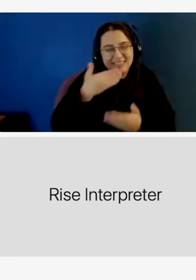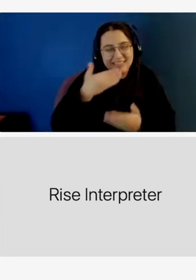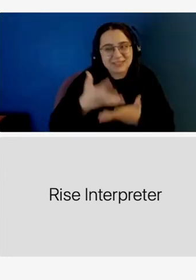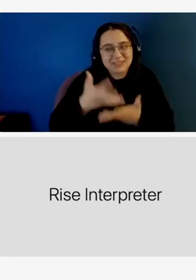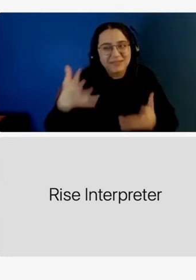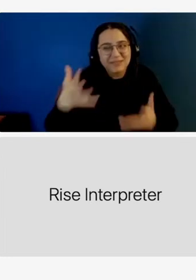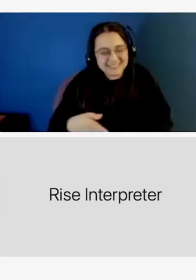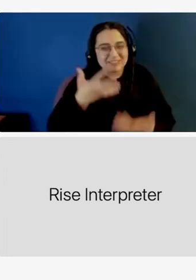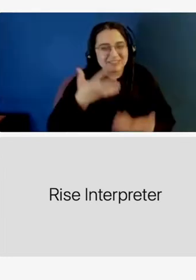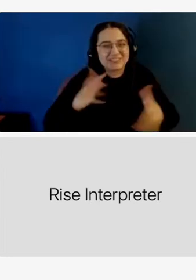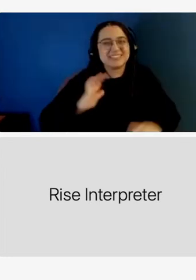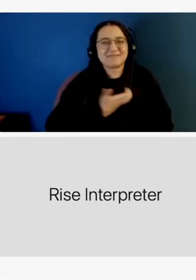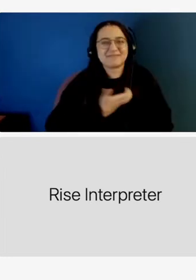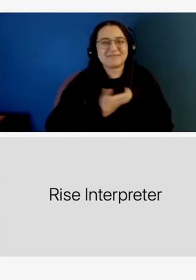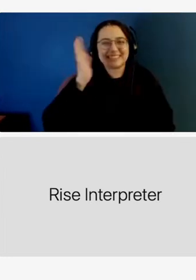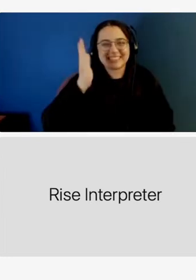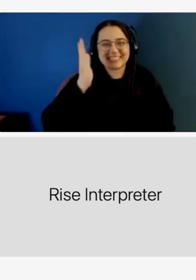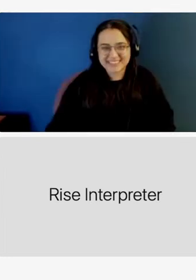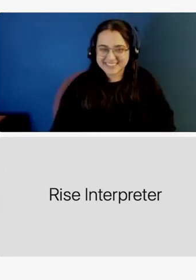Thank you.